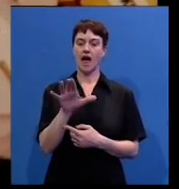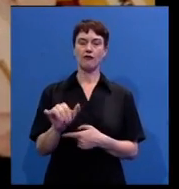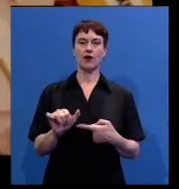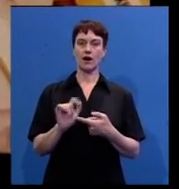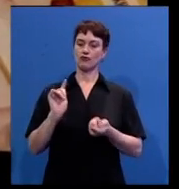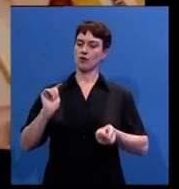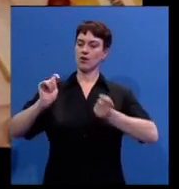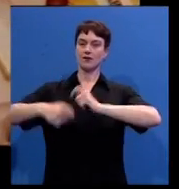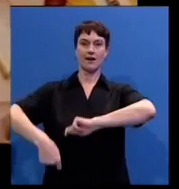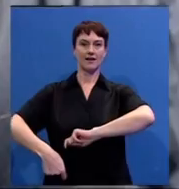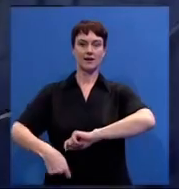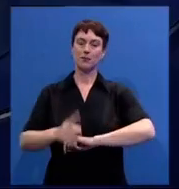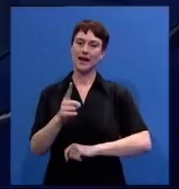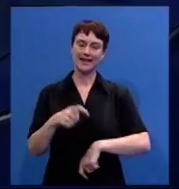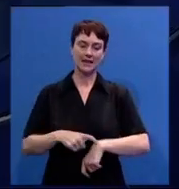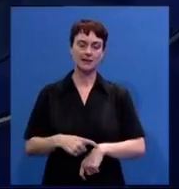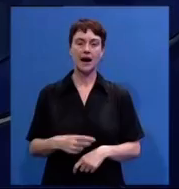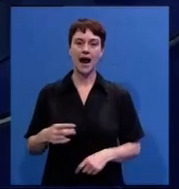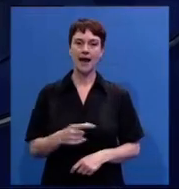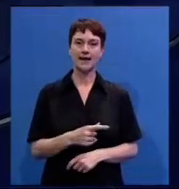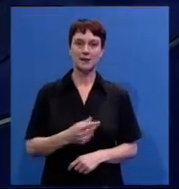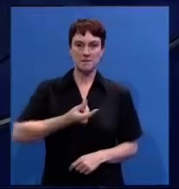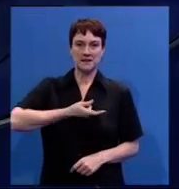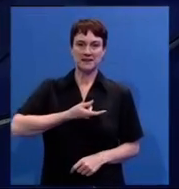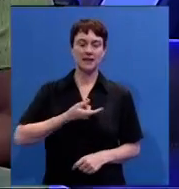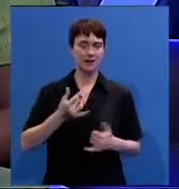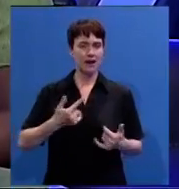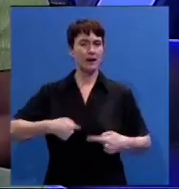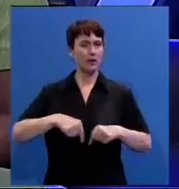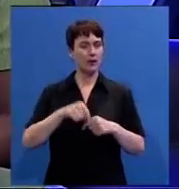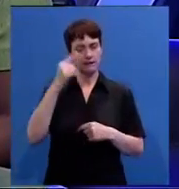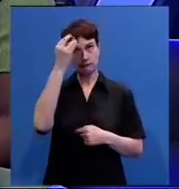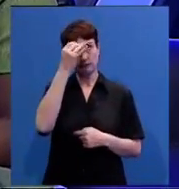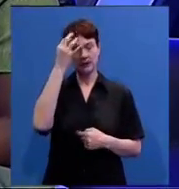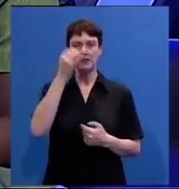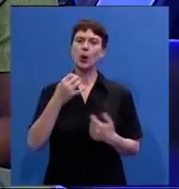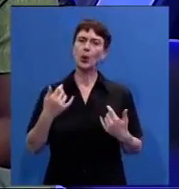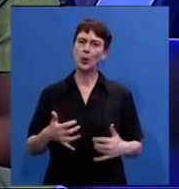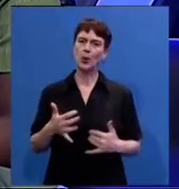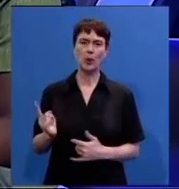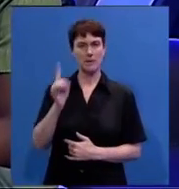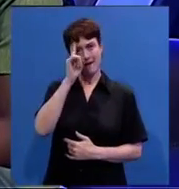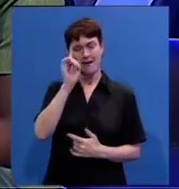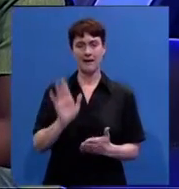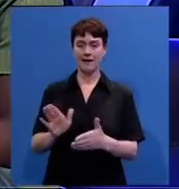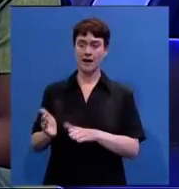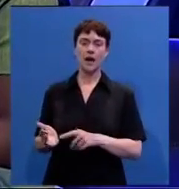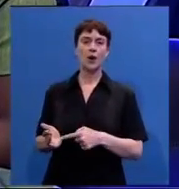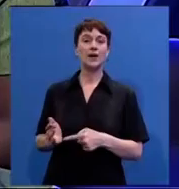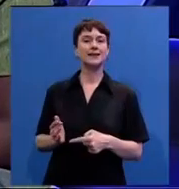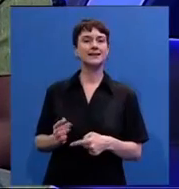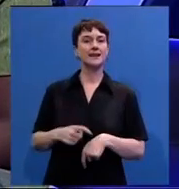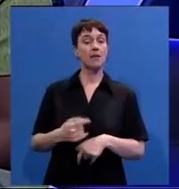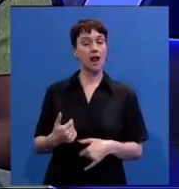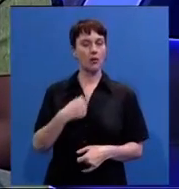but we have to wrap it up there. As we try to come to terms with the loss of this great figure, let us also take this time to reflect